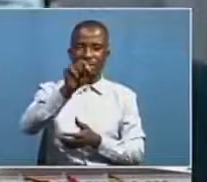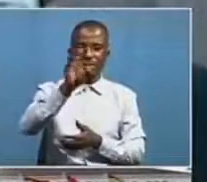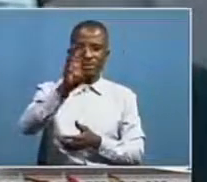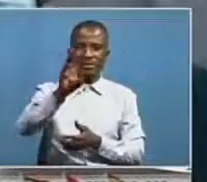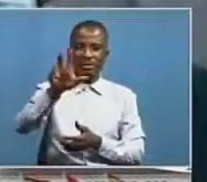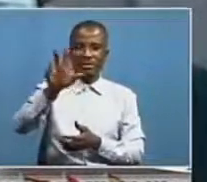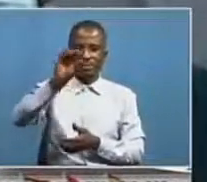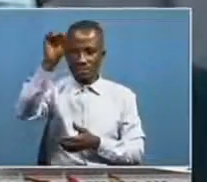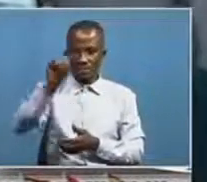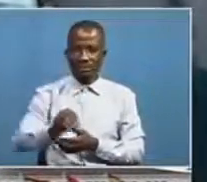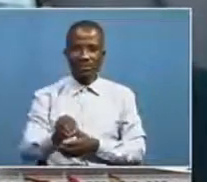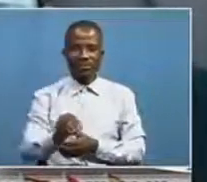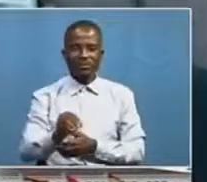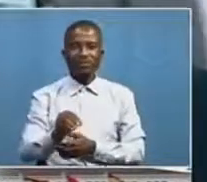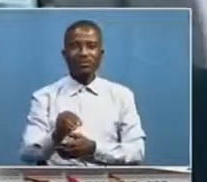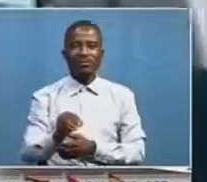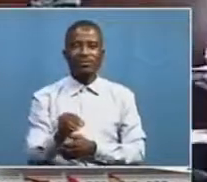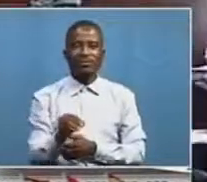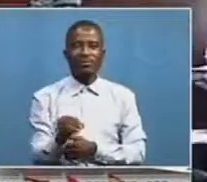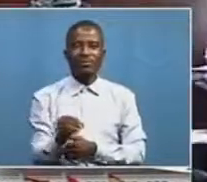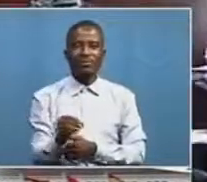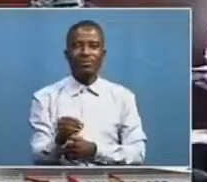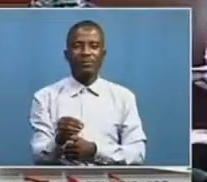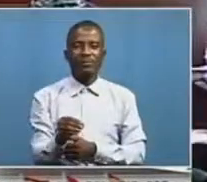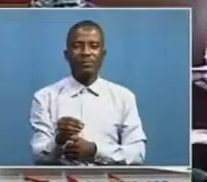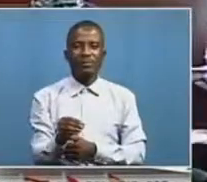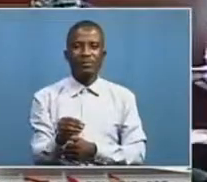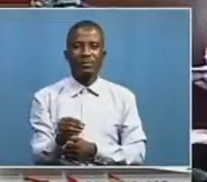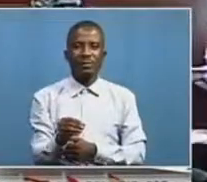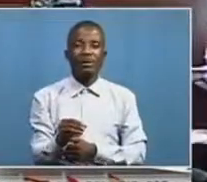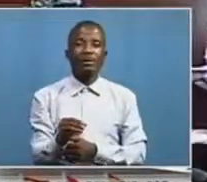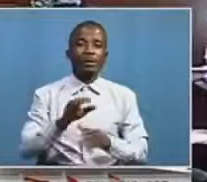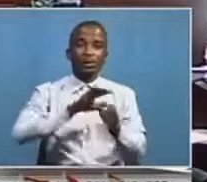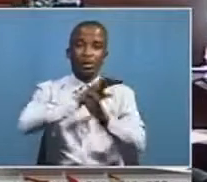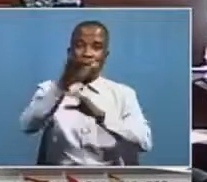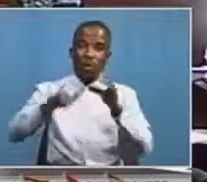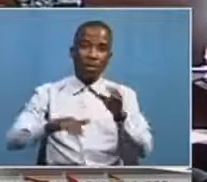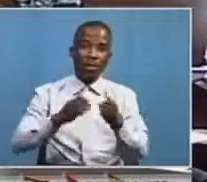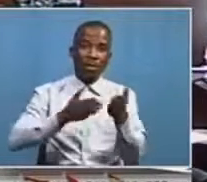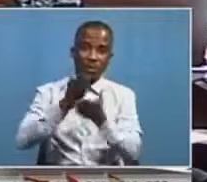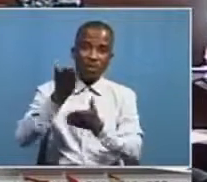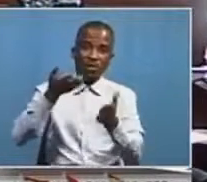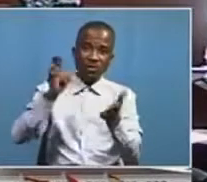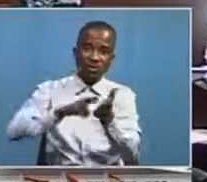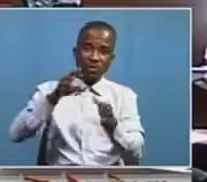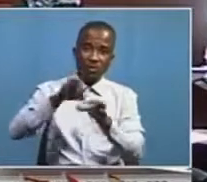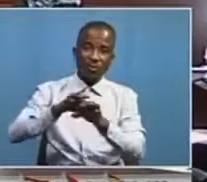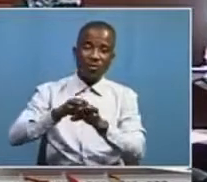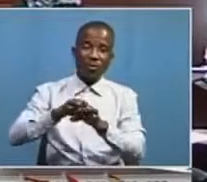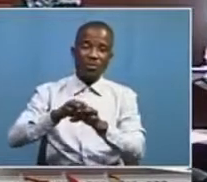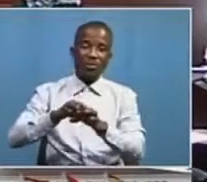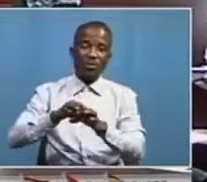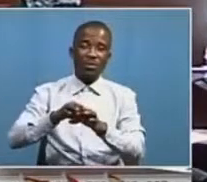47.366% of the total valid votes cast. 10. From the total valid votes cast of